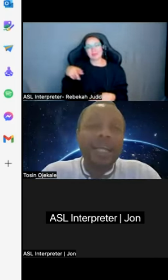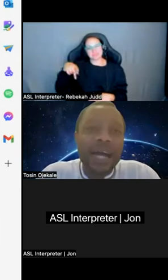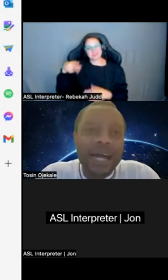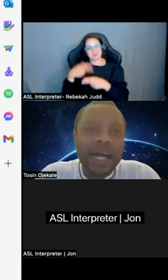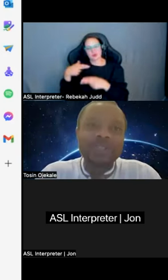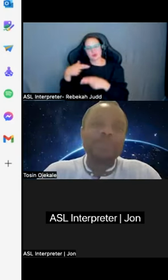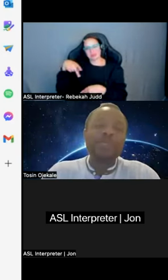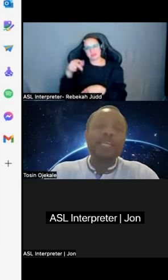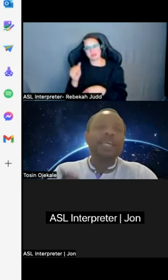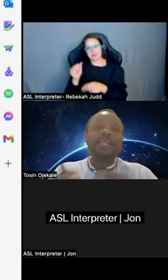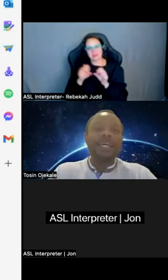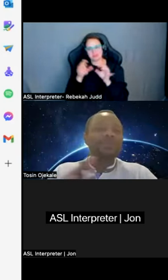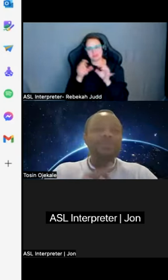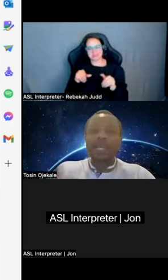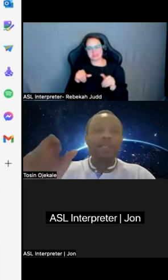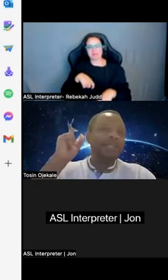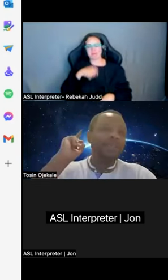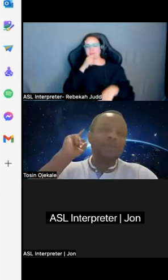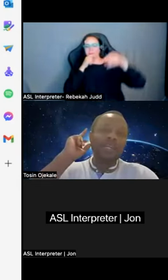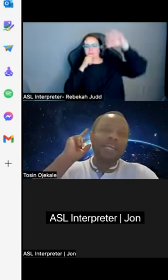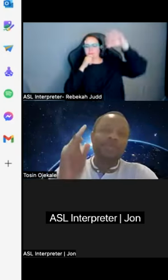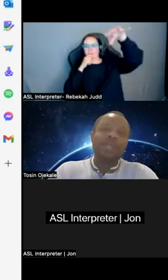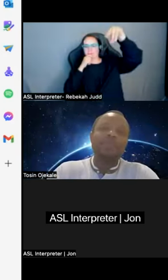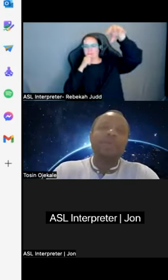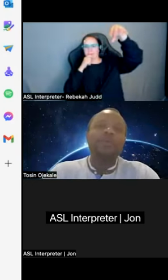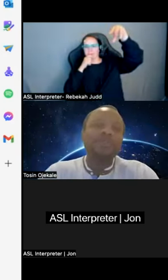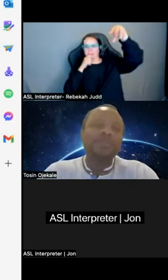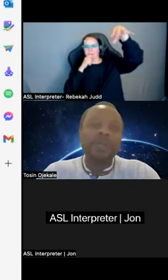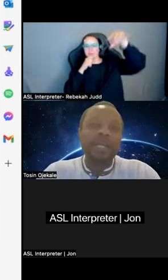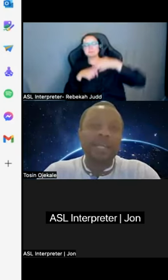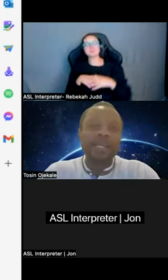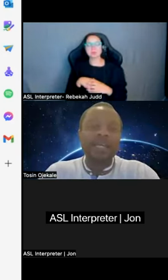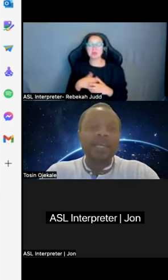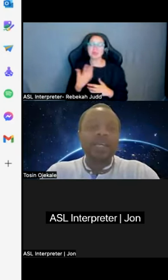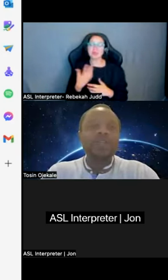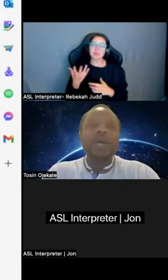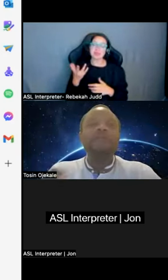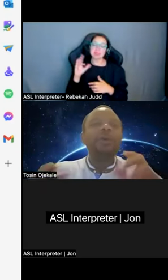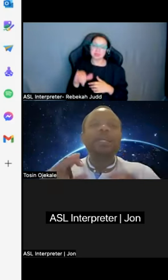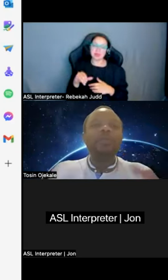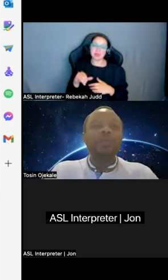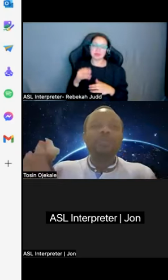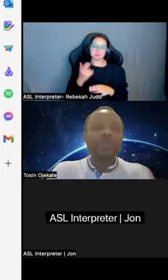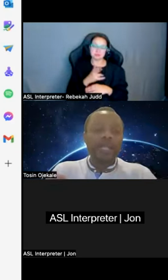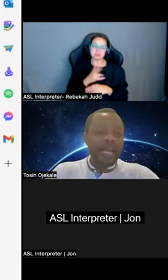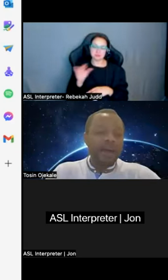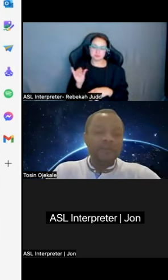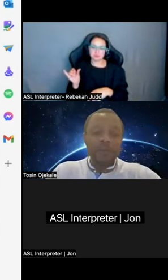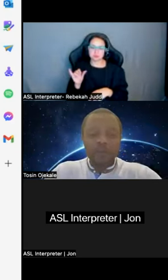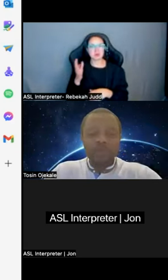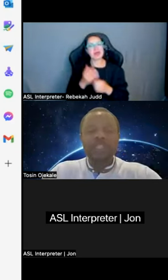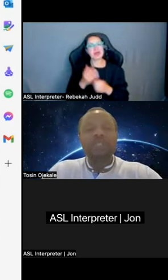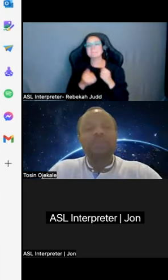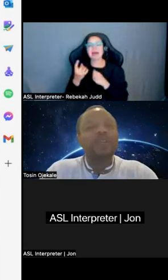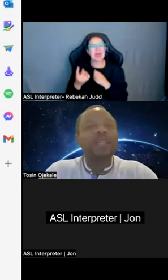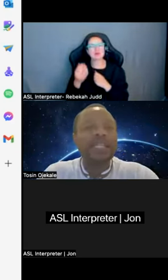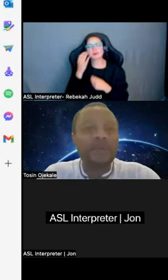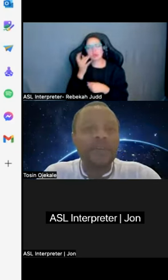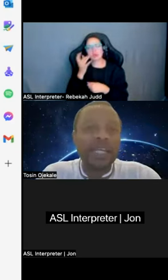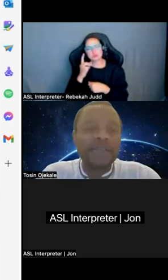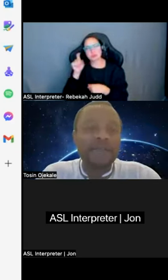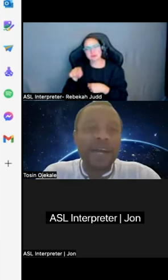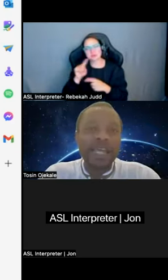an action to be taken, that's where it moves to immediately. So everybody goes to, they have roles, which is one of the